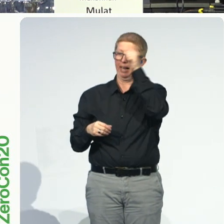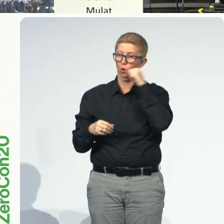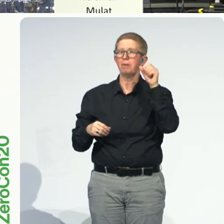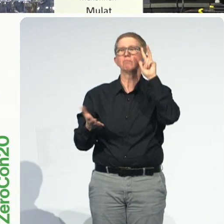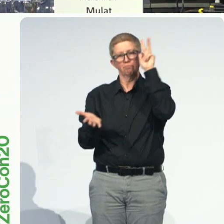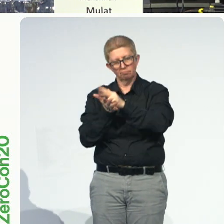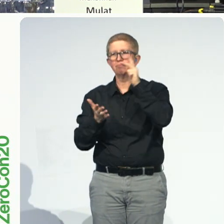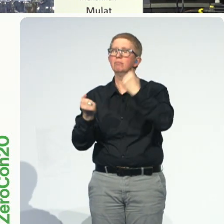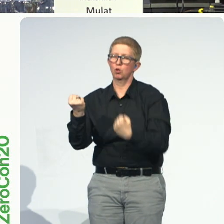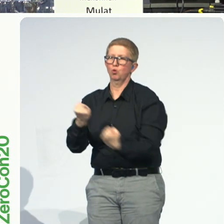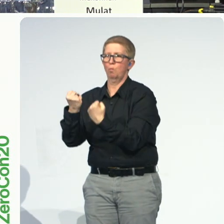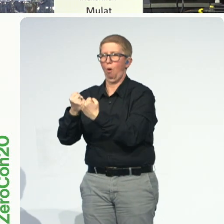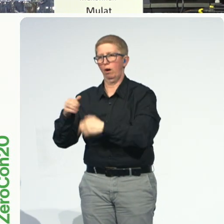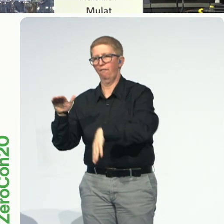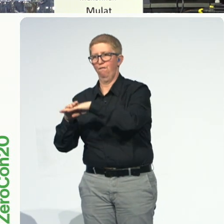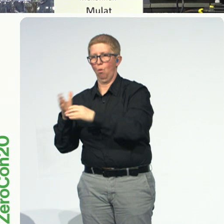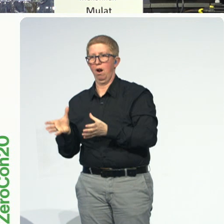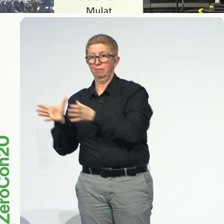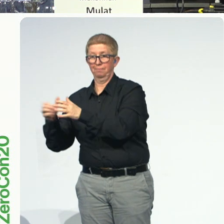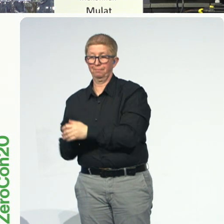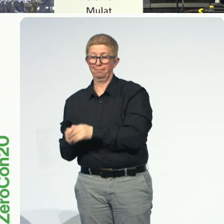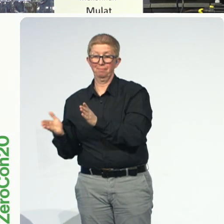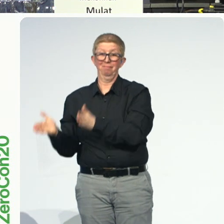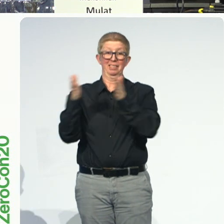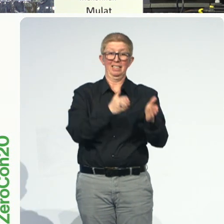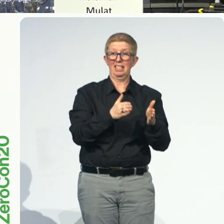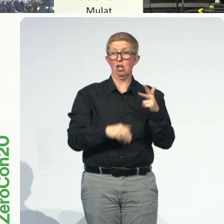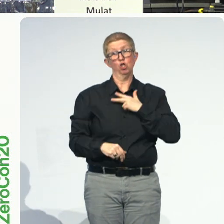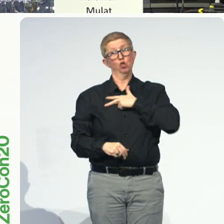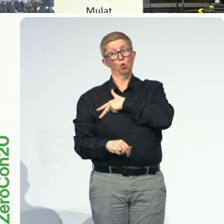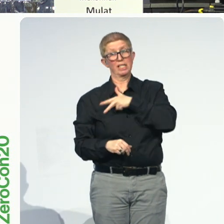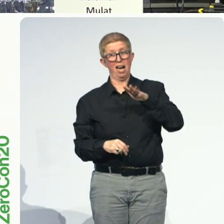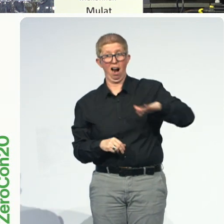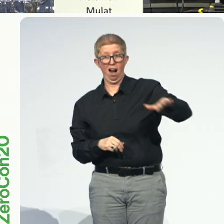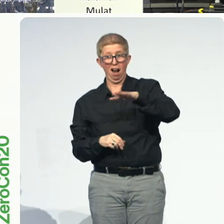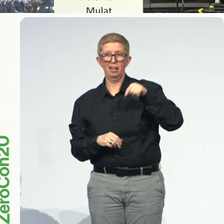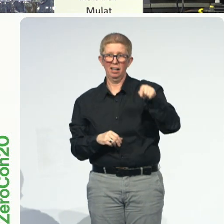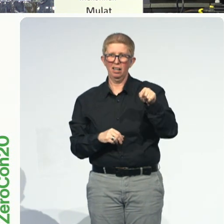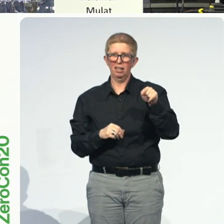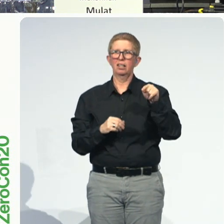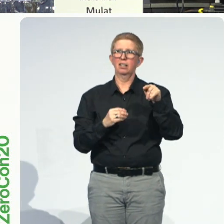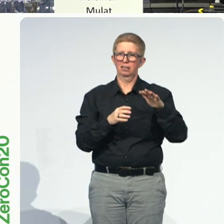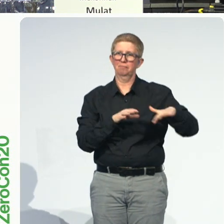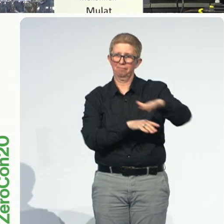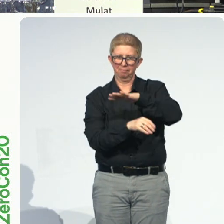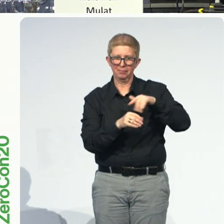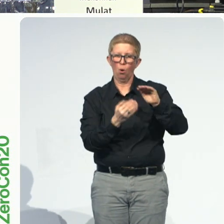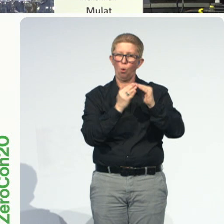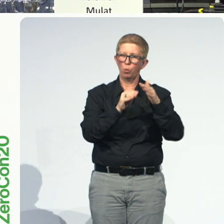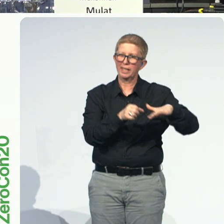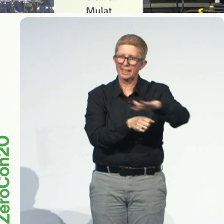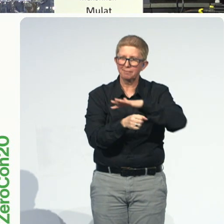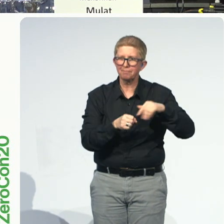social and economic inclusion of deaf within the community, which I will talk about.